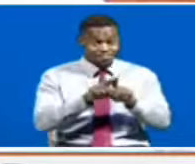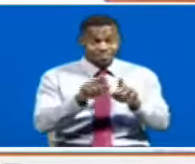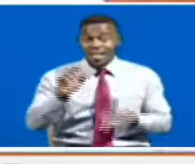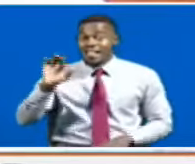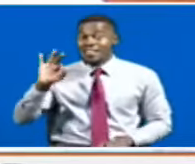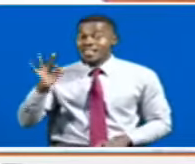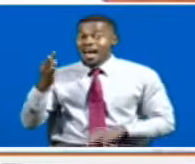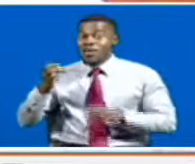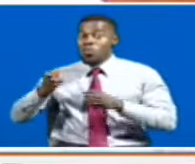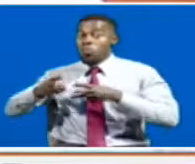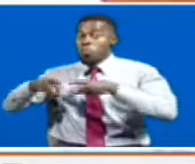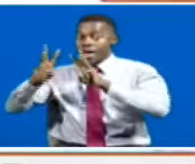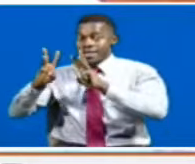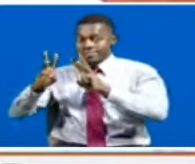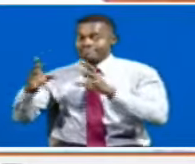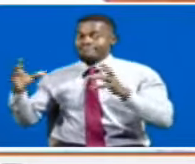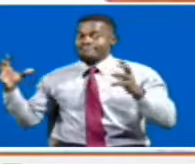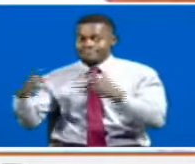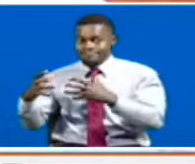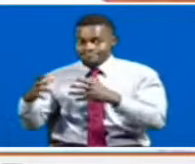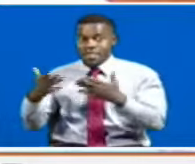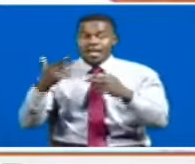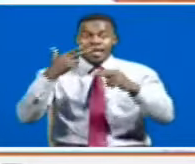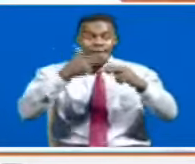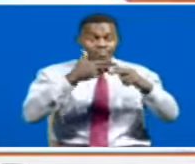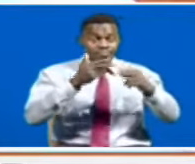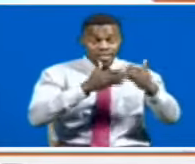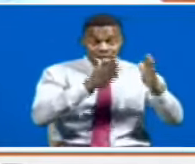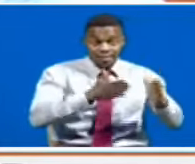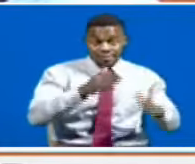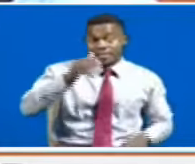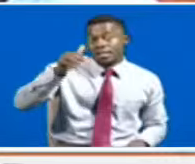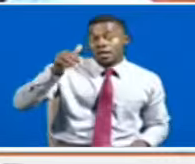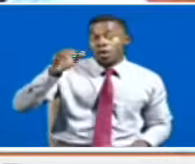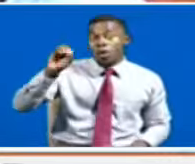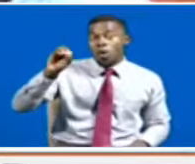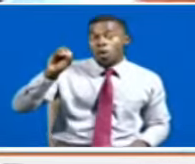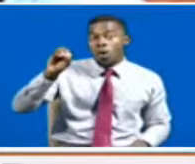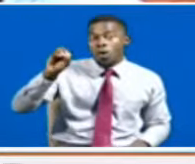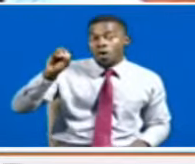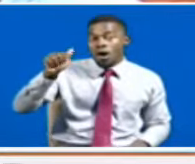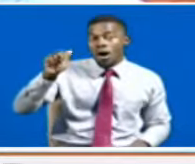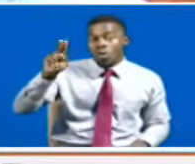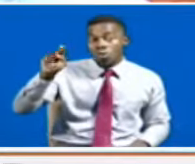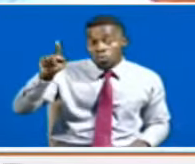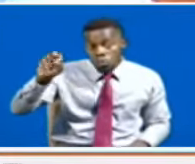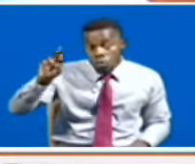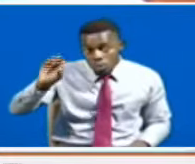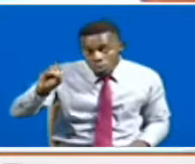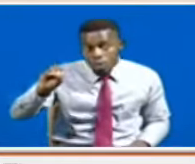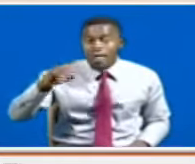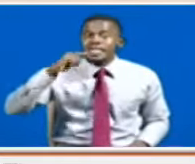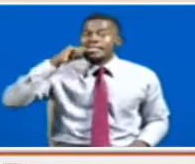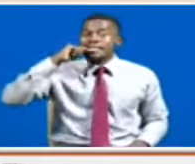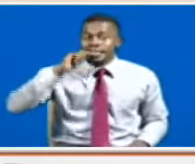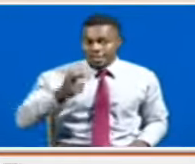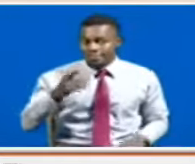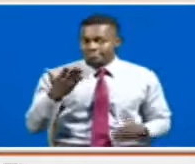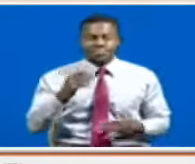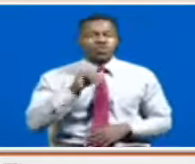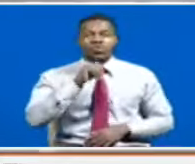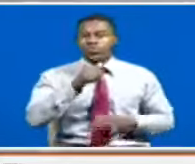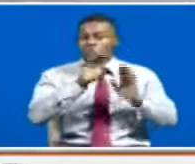Alliance Kenya leader Ekuru Aukot and 2 other petitioners argued that the Constitution does not envisage the deployment of